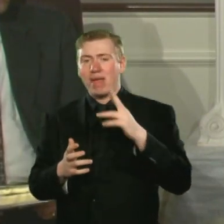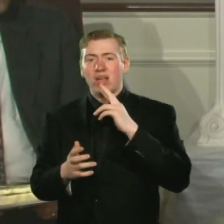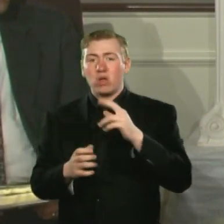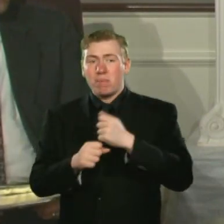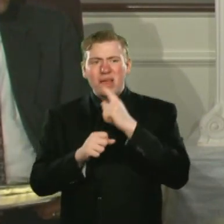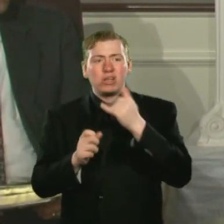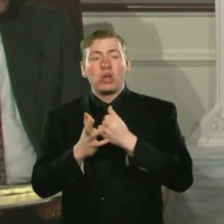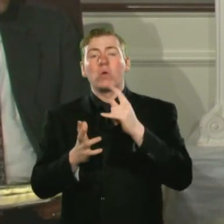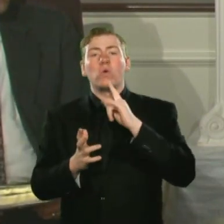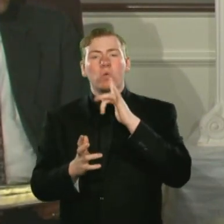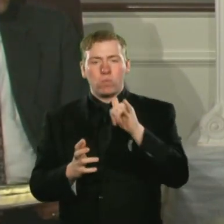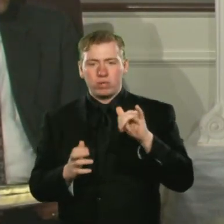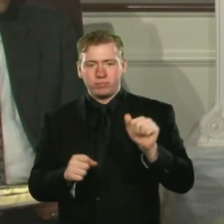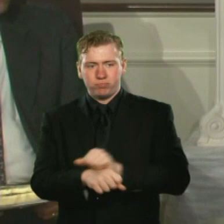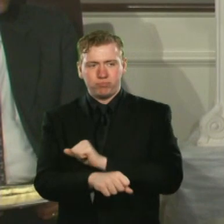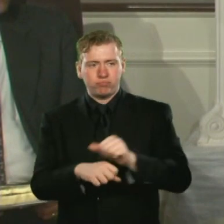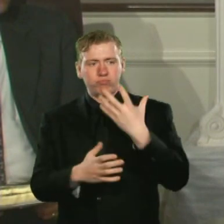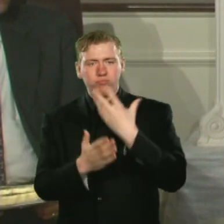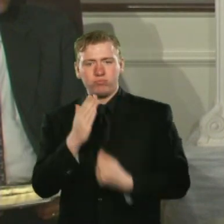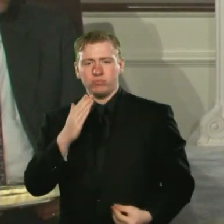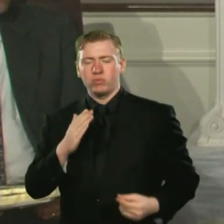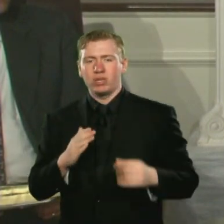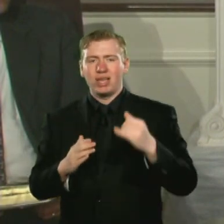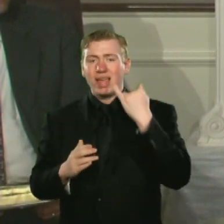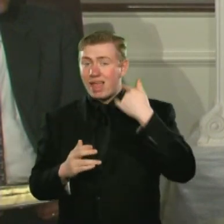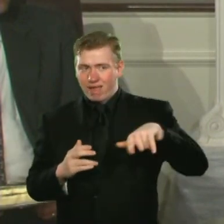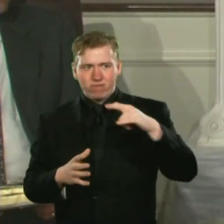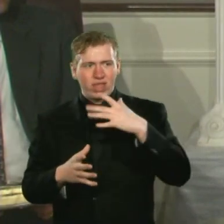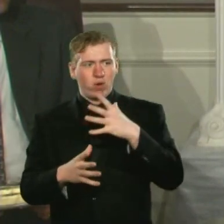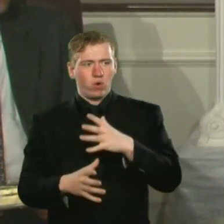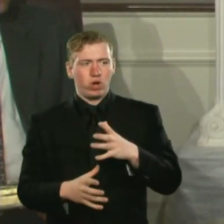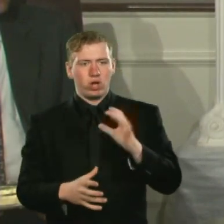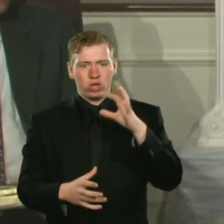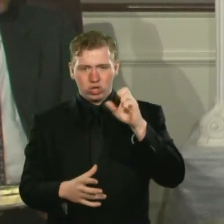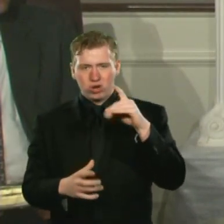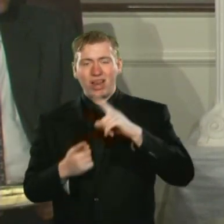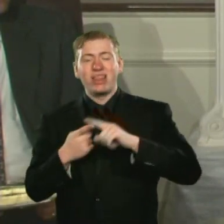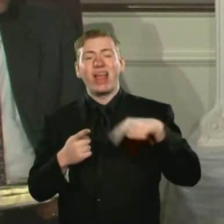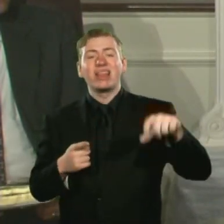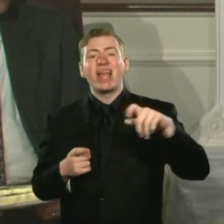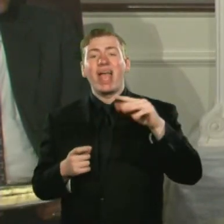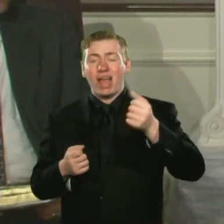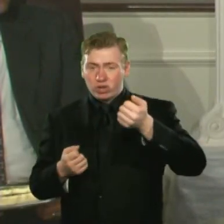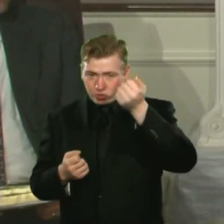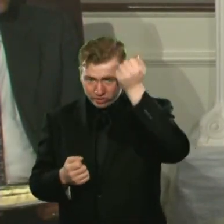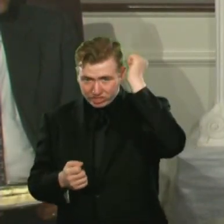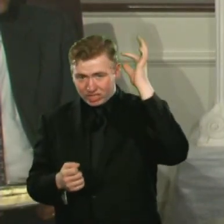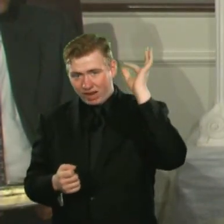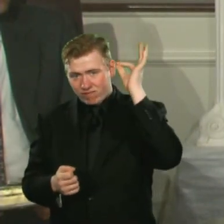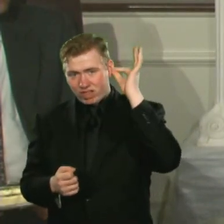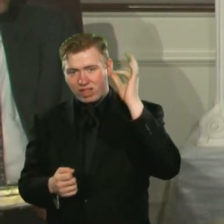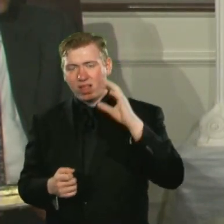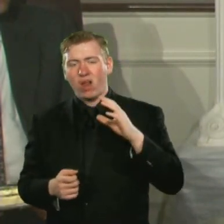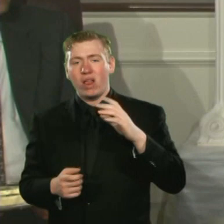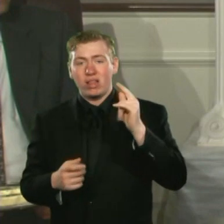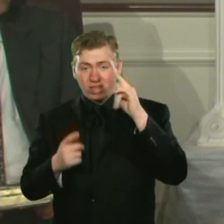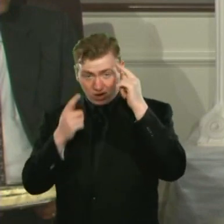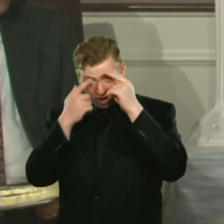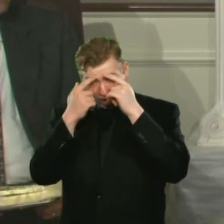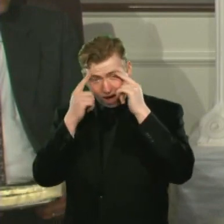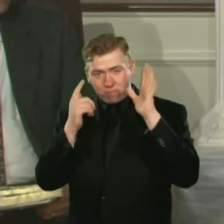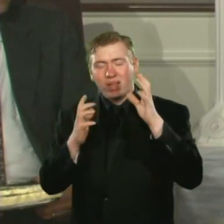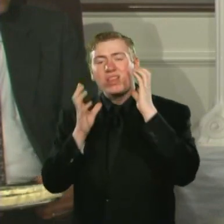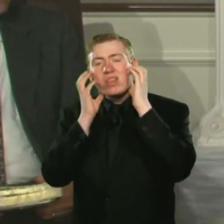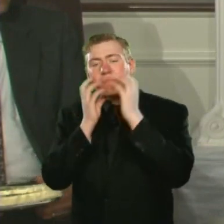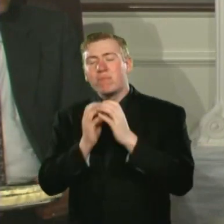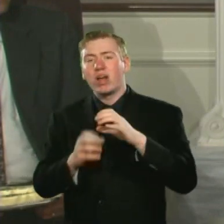sure it was actually done. And then if they were cured, they had to shave all their hair off their head, their eyebrows, their